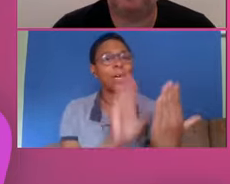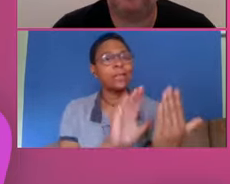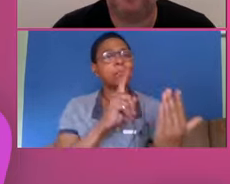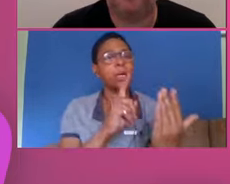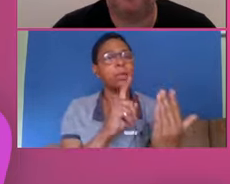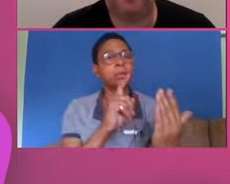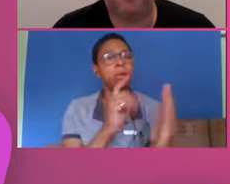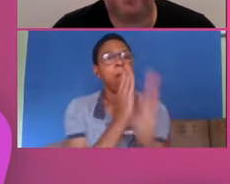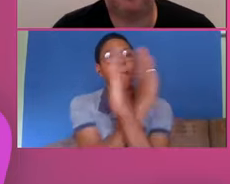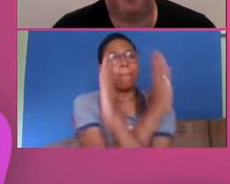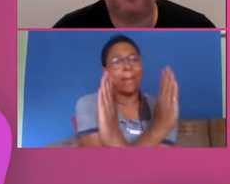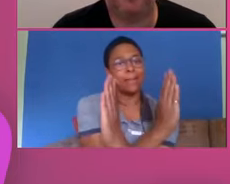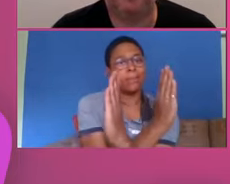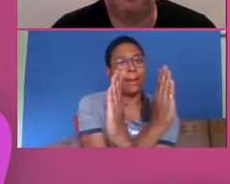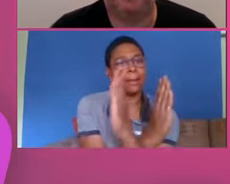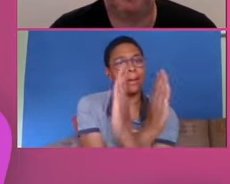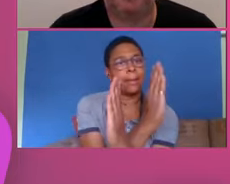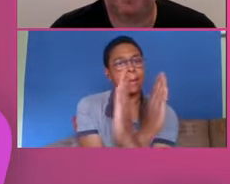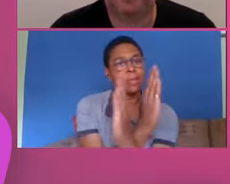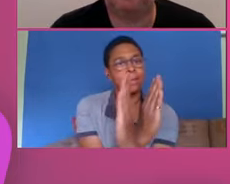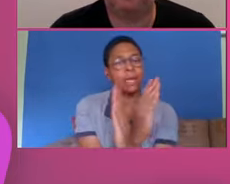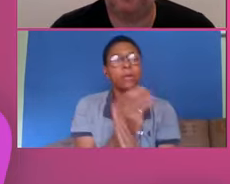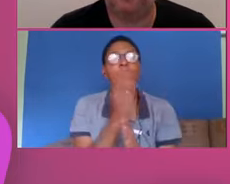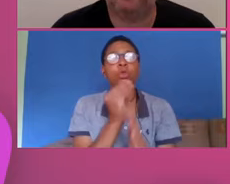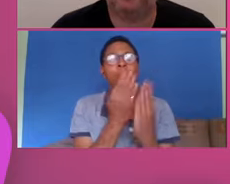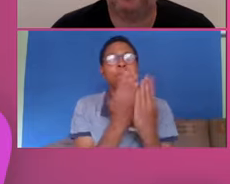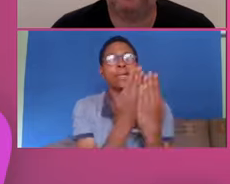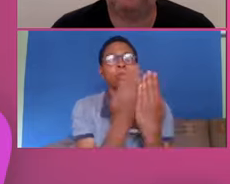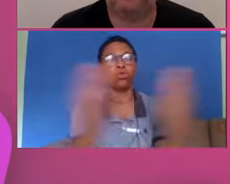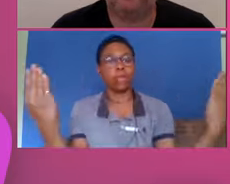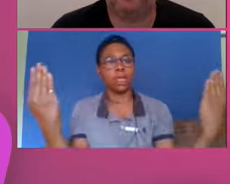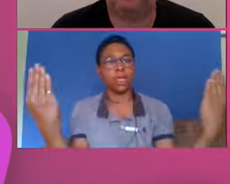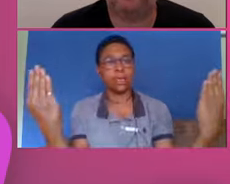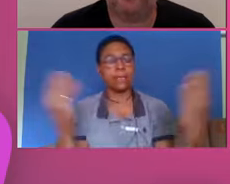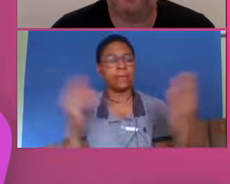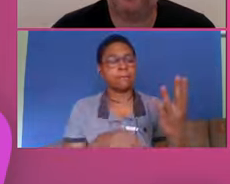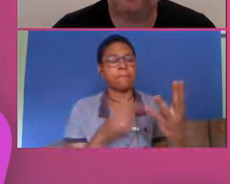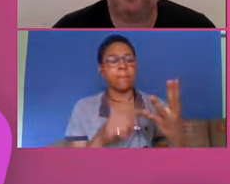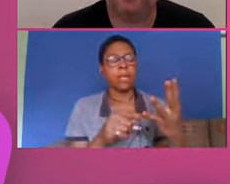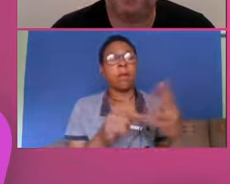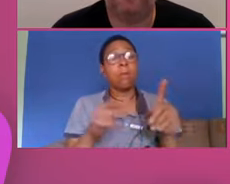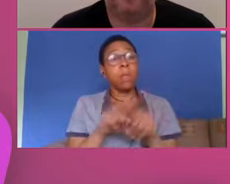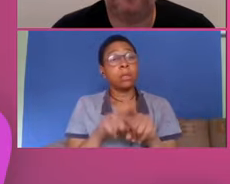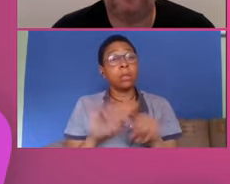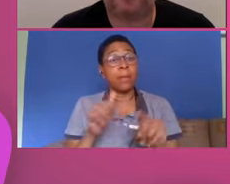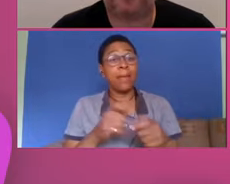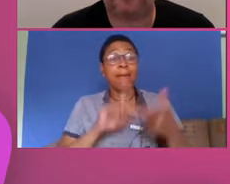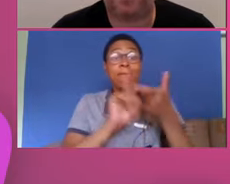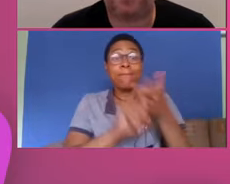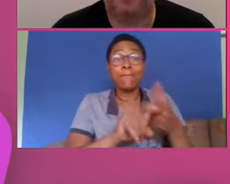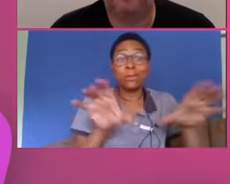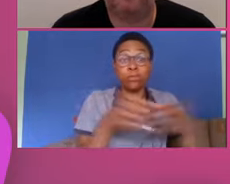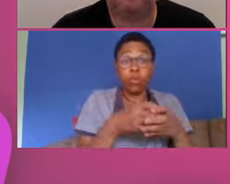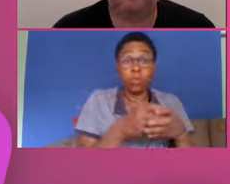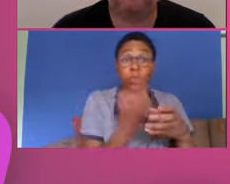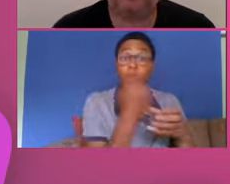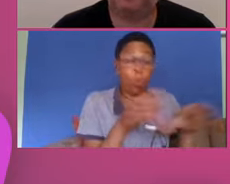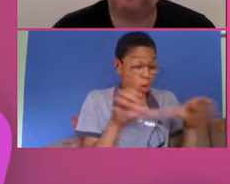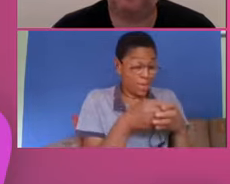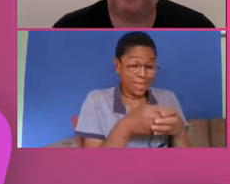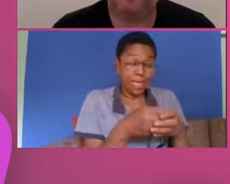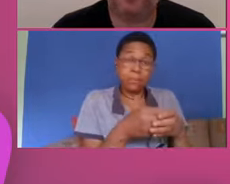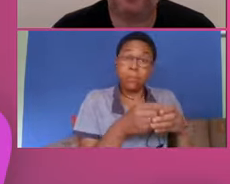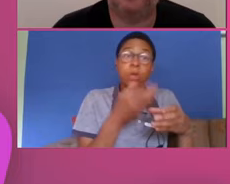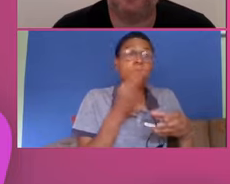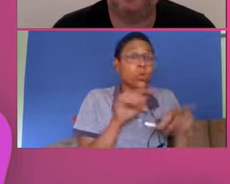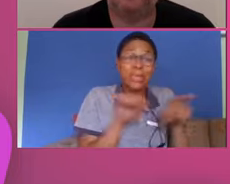screens to divide people, and or the use of fixed groups or teams. The same